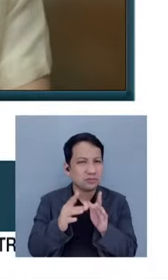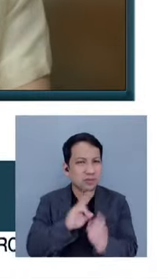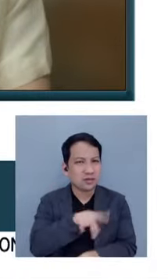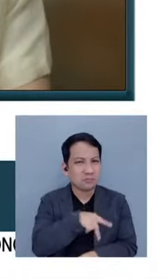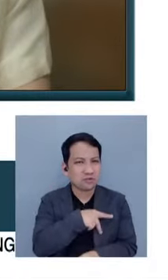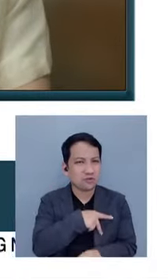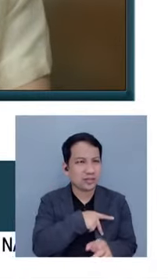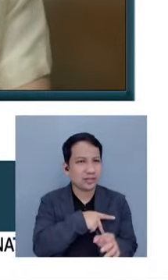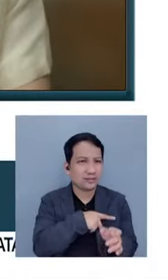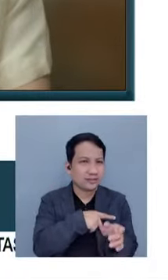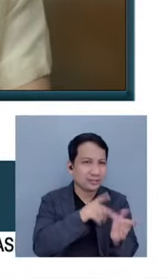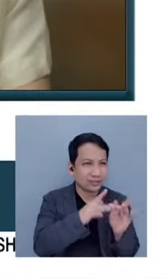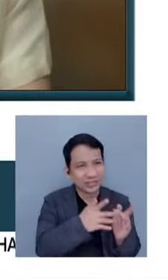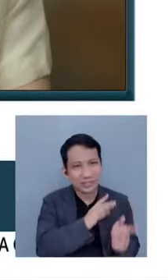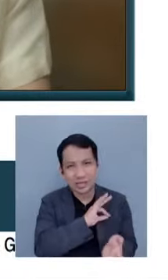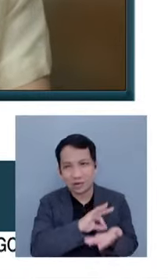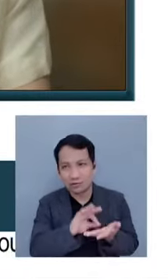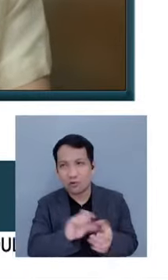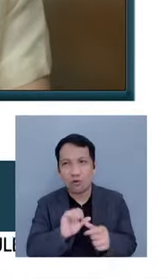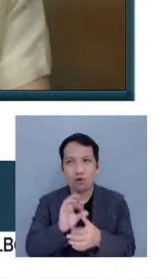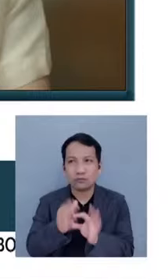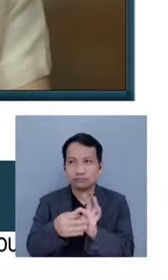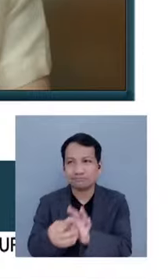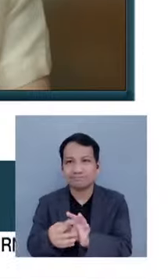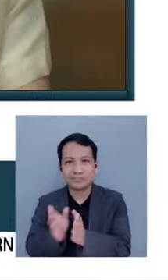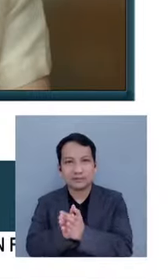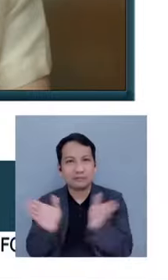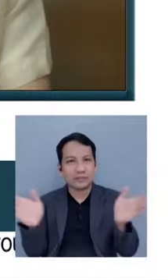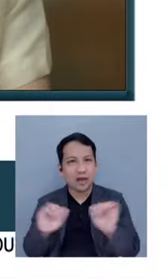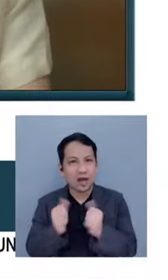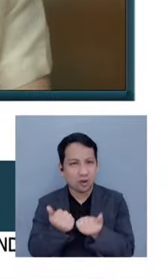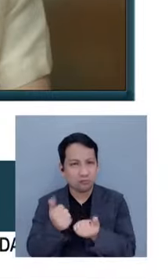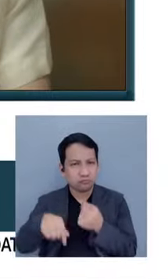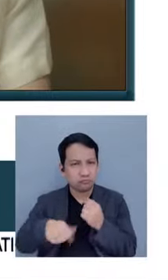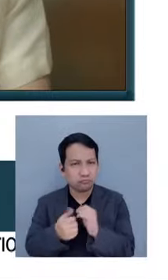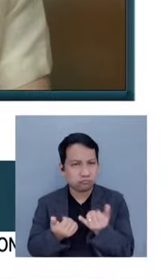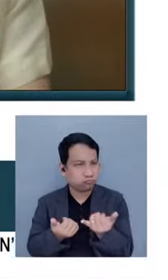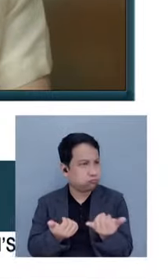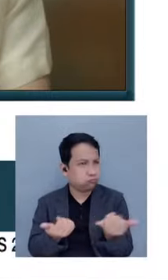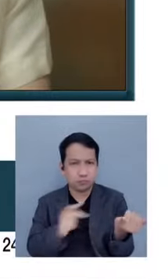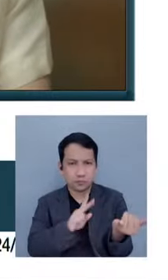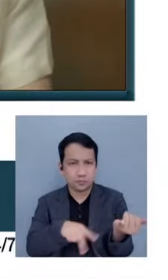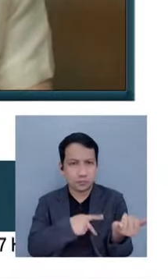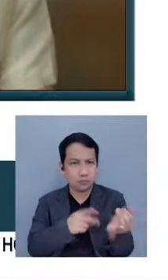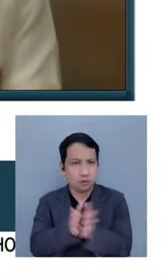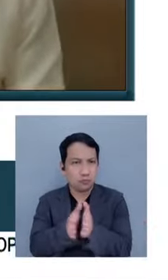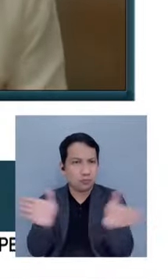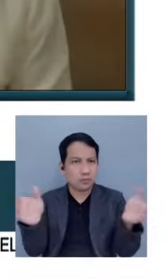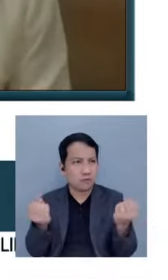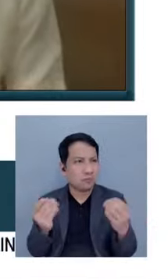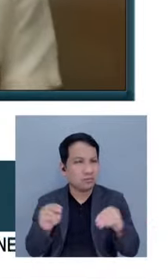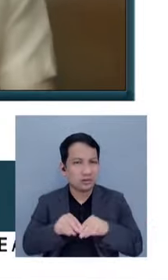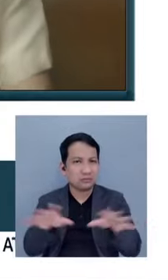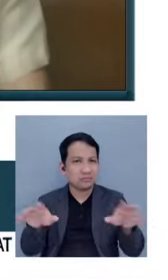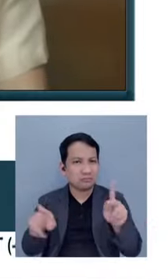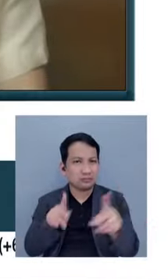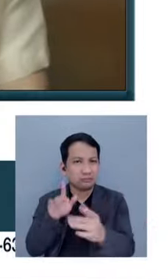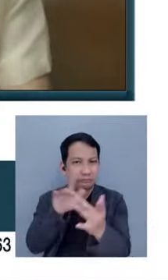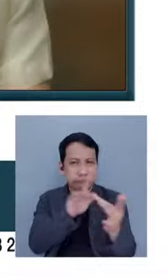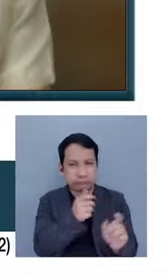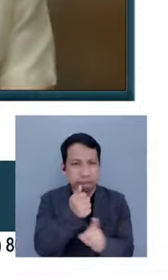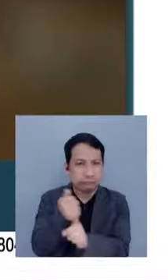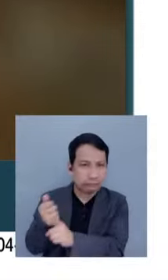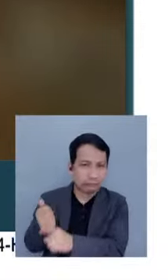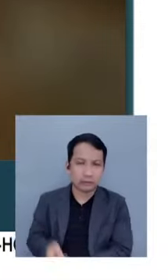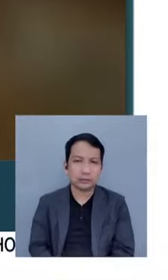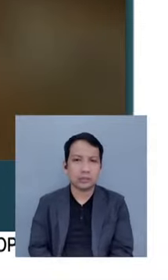level, as we speak on both fronts, both personal and large scale? Go ahead, Undersecretary. On the